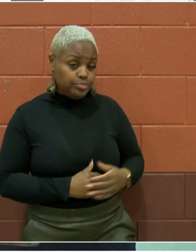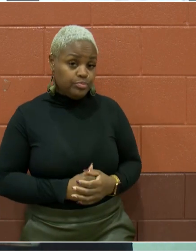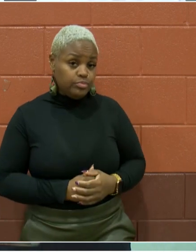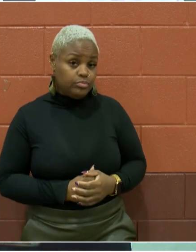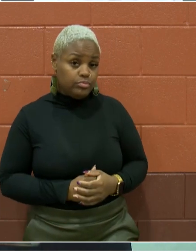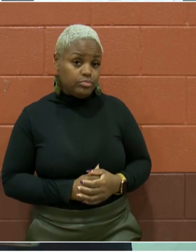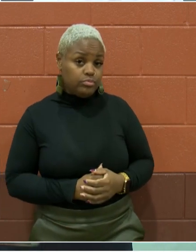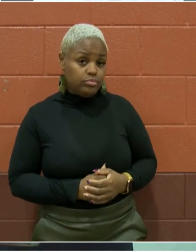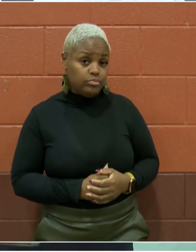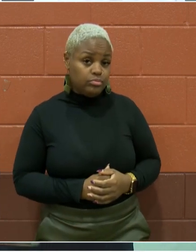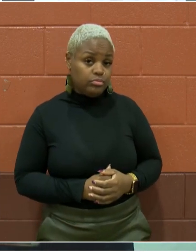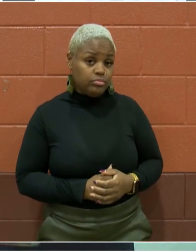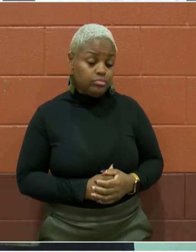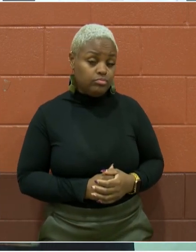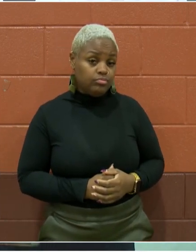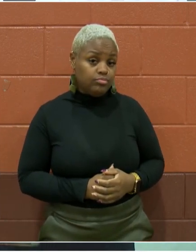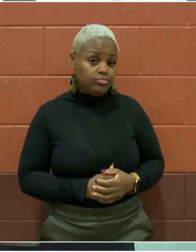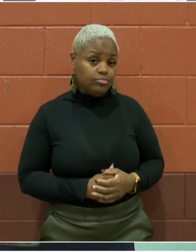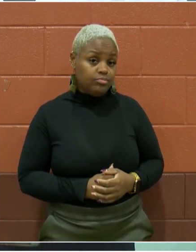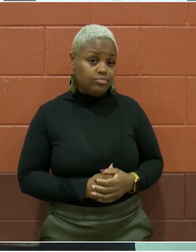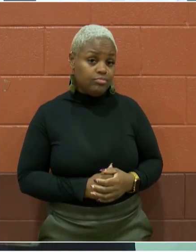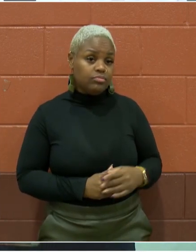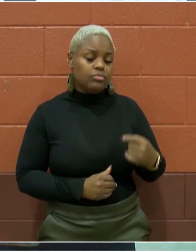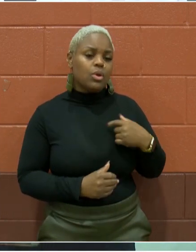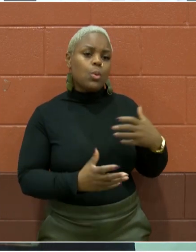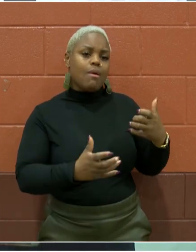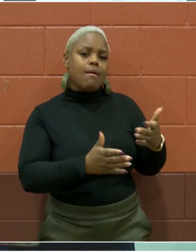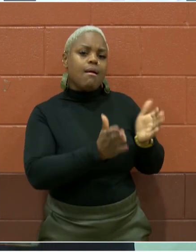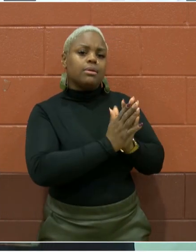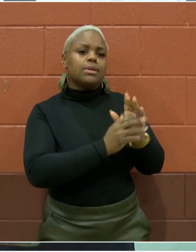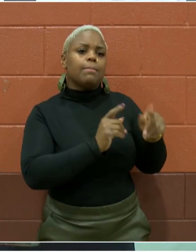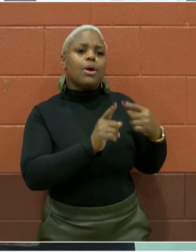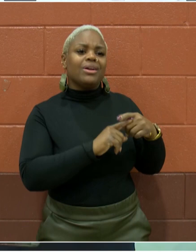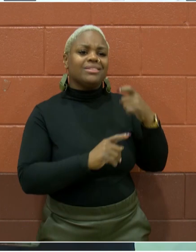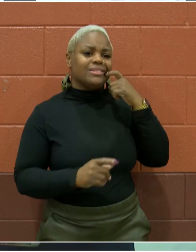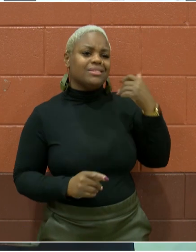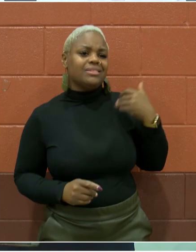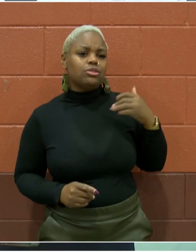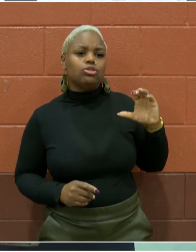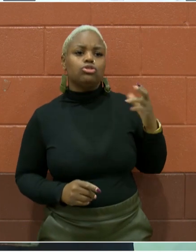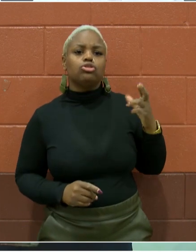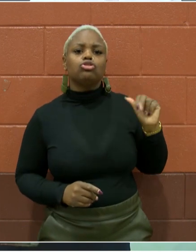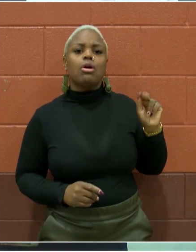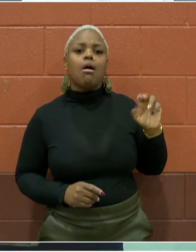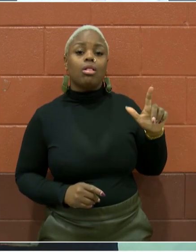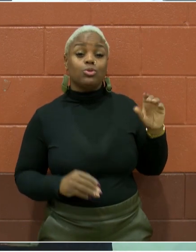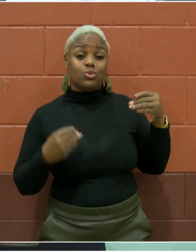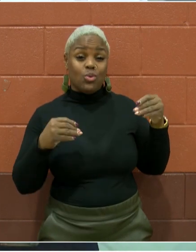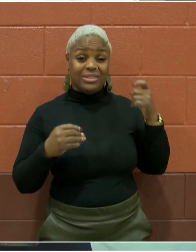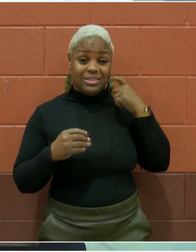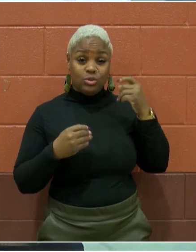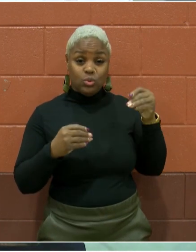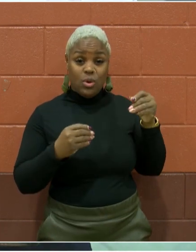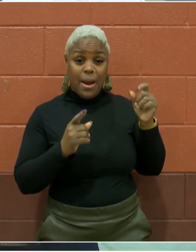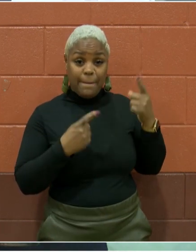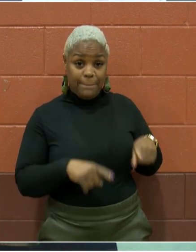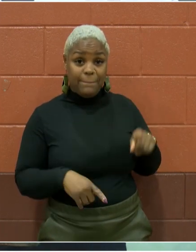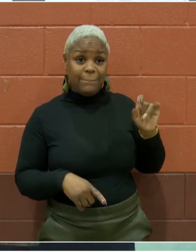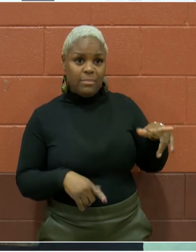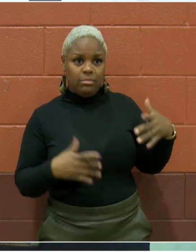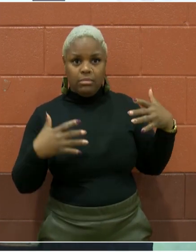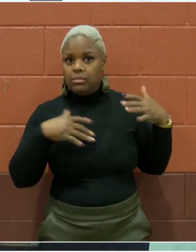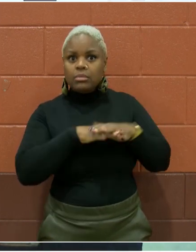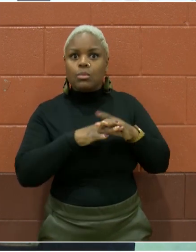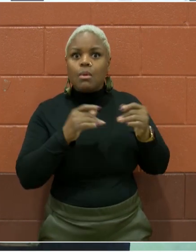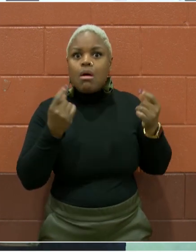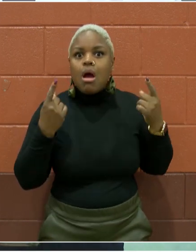Stephanie? Thanks, Chief. I want to ask about the Chanel situation. Can you give us an update on what happened there, and just